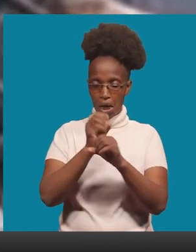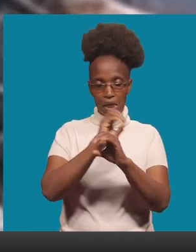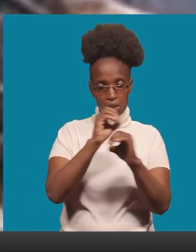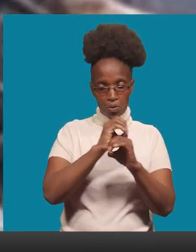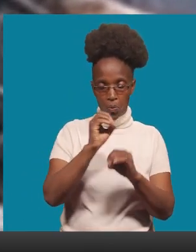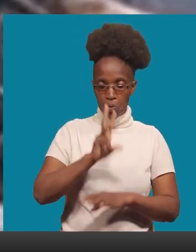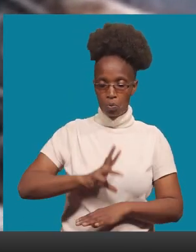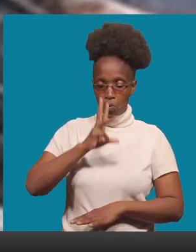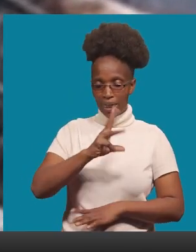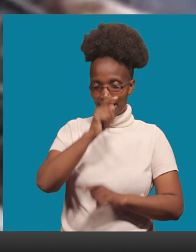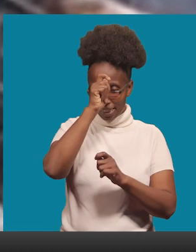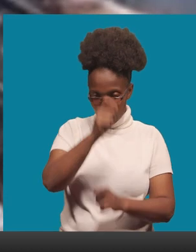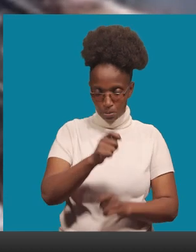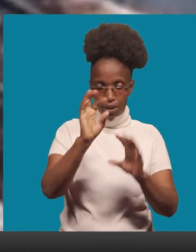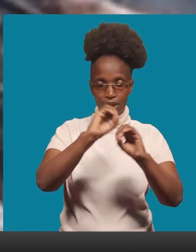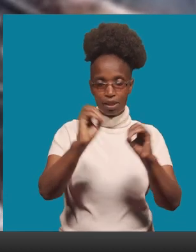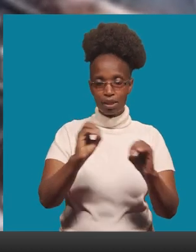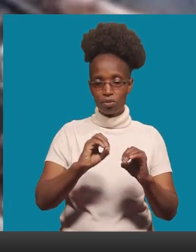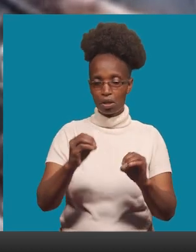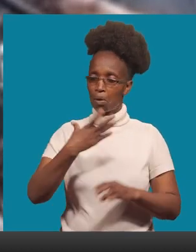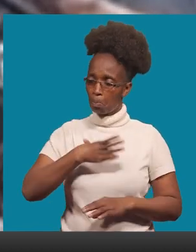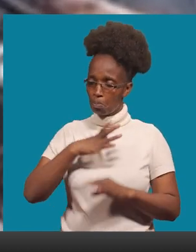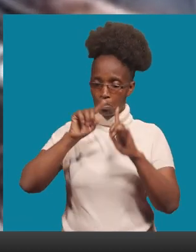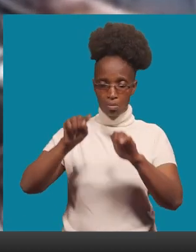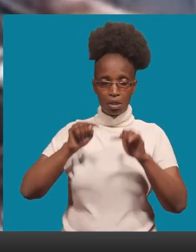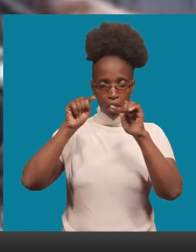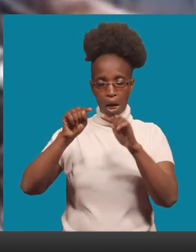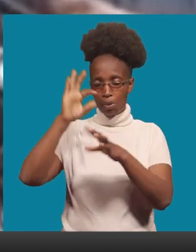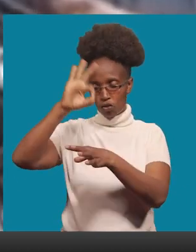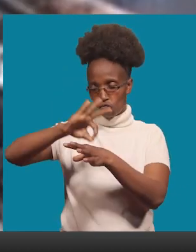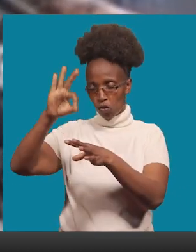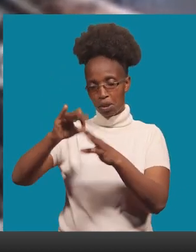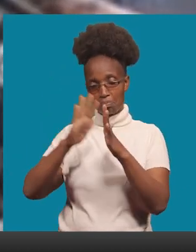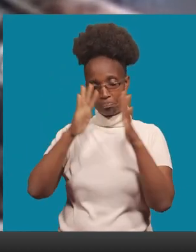subverted. Their will has not been respected because they voted for me overwhelmingly.